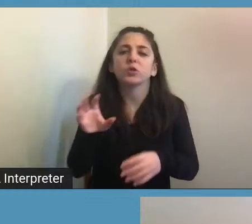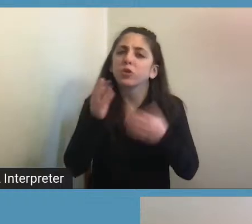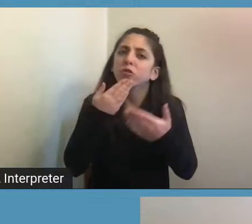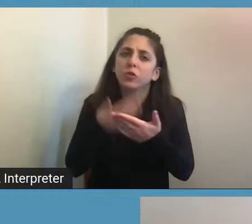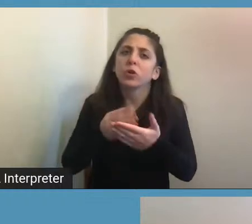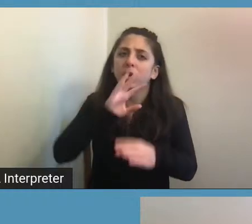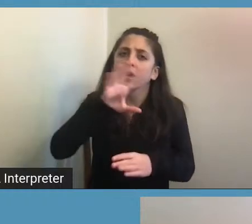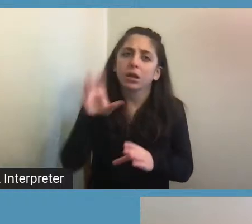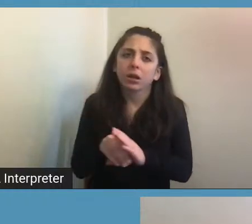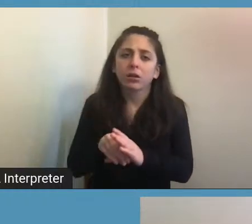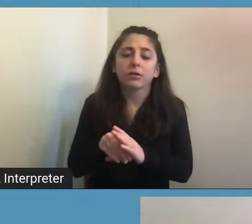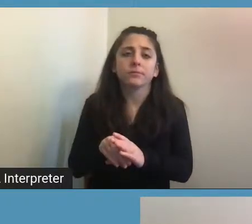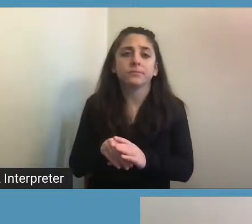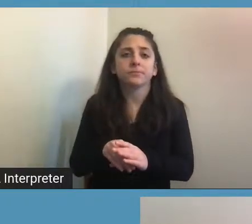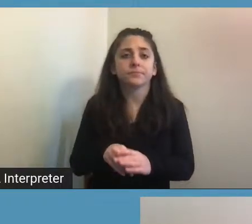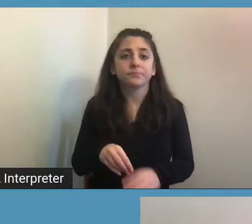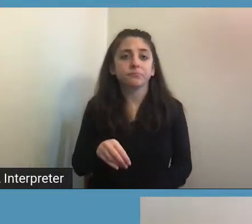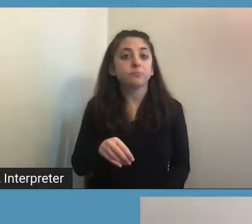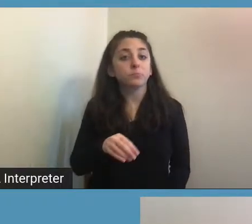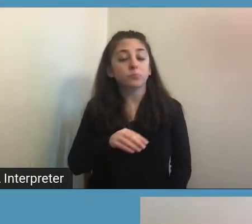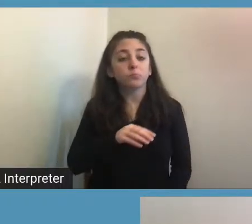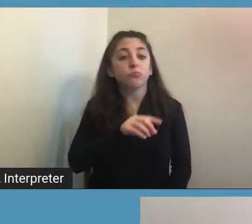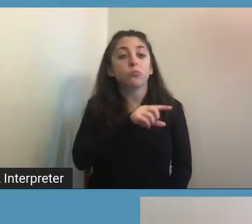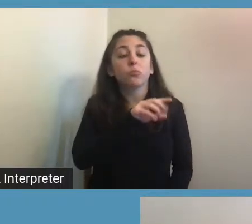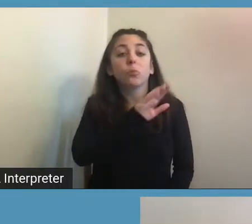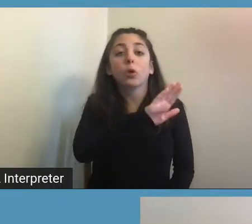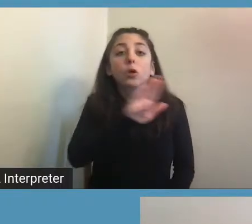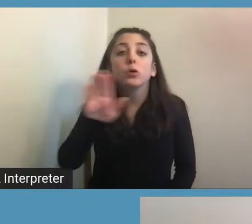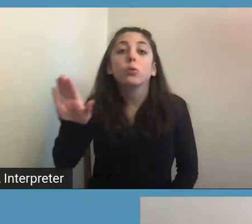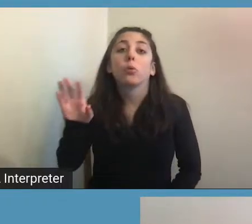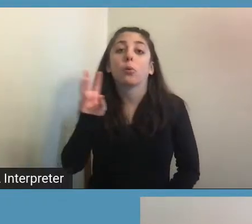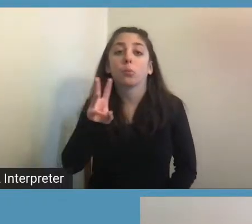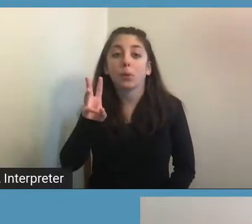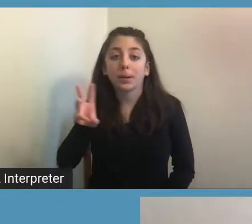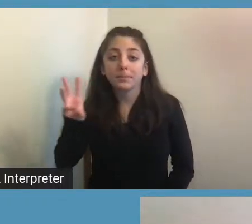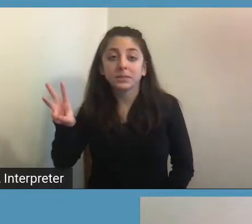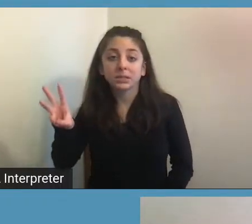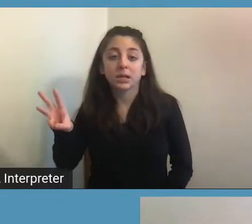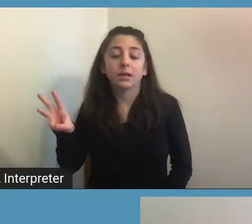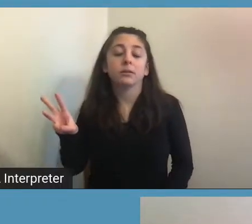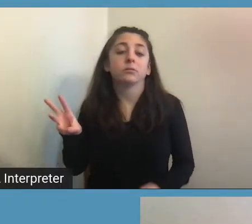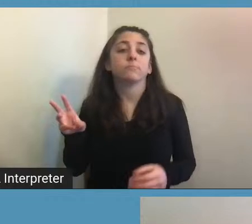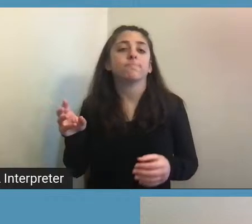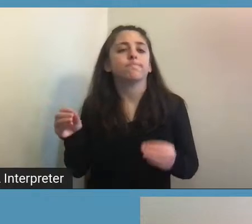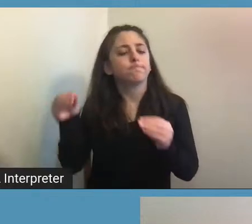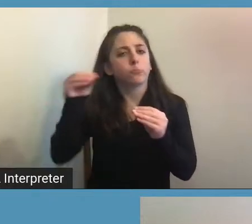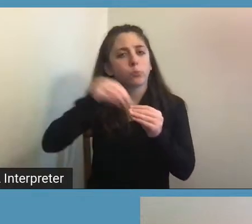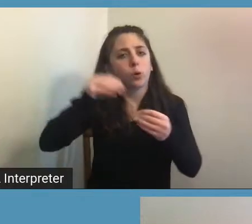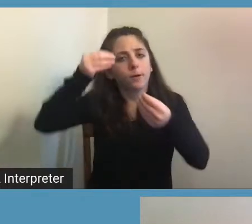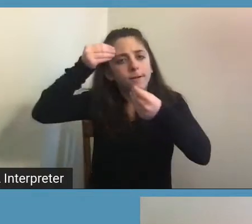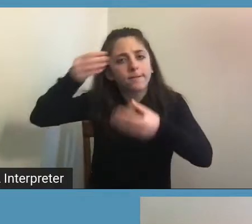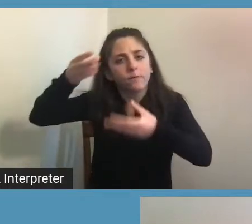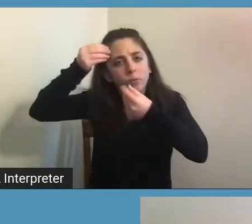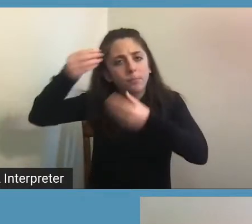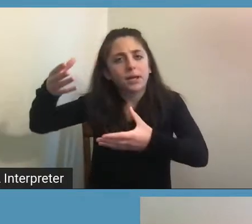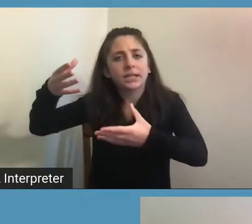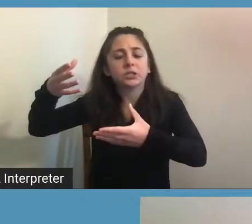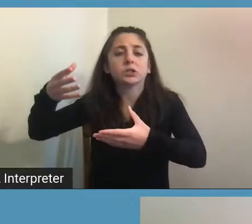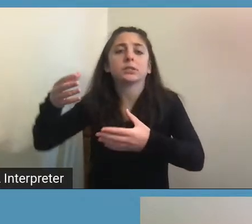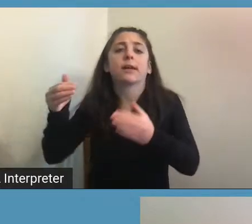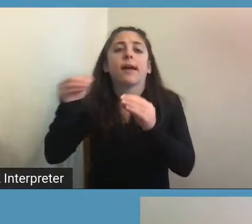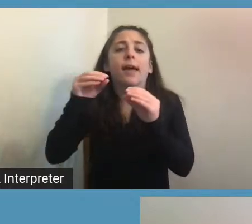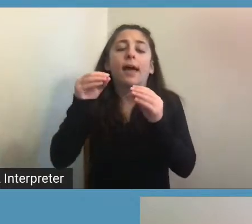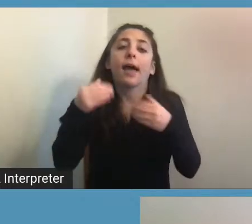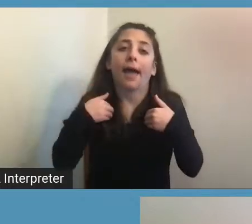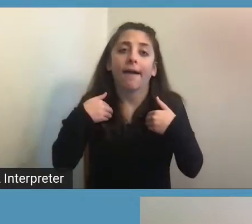website for a reason. It houses more information, right? That's where people really truly go for that information. So anytime you can link to the website,